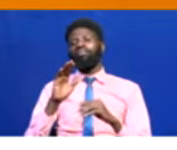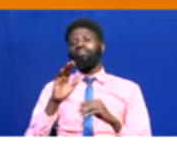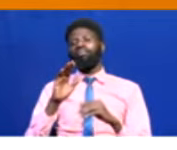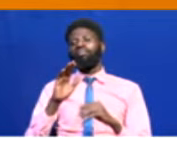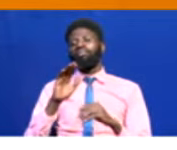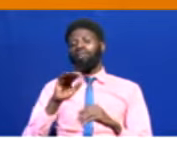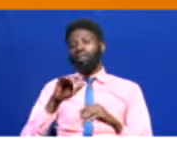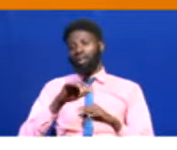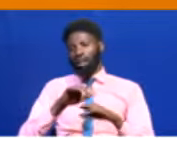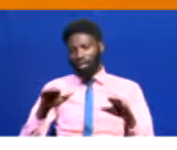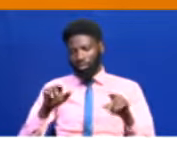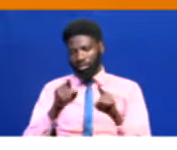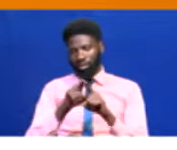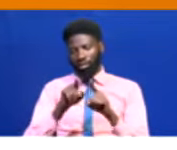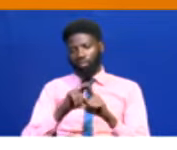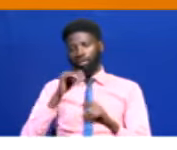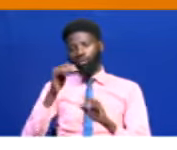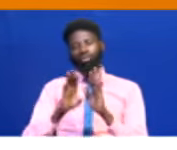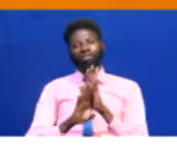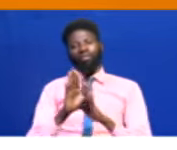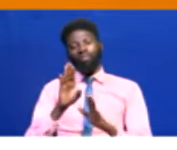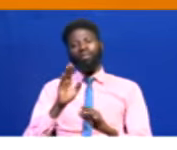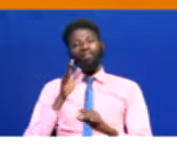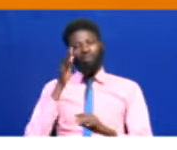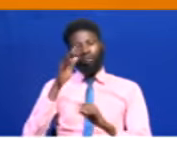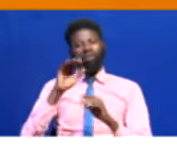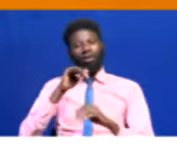is urban, so we need to have adequate planning.